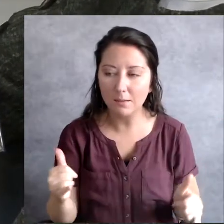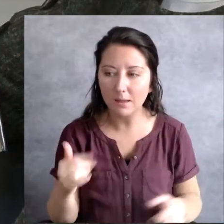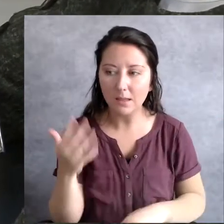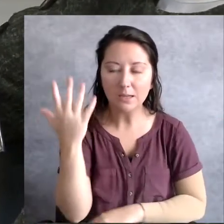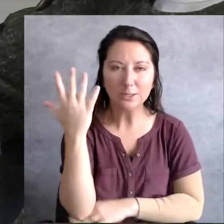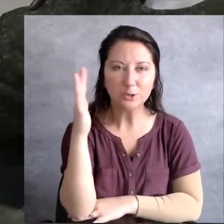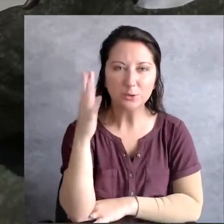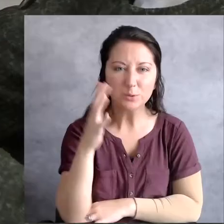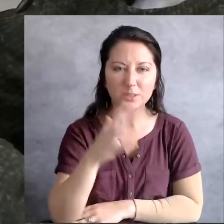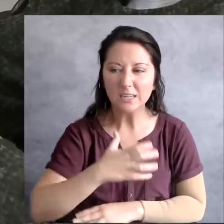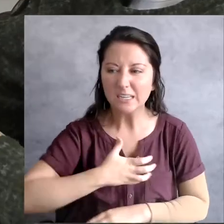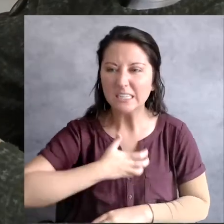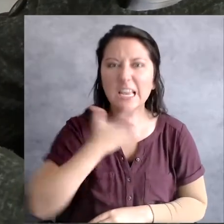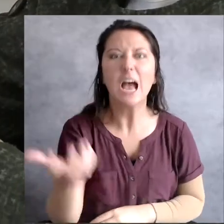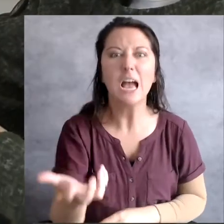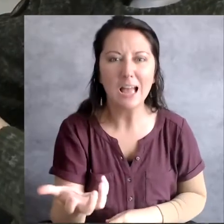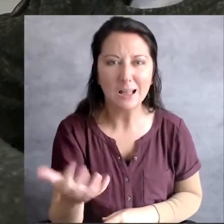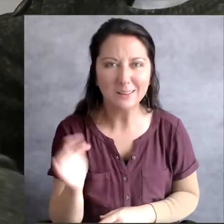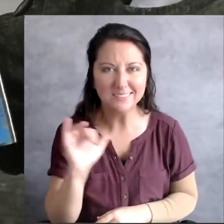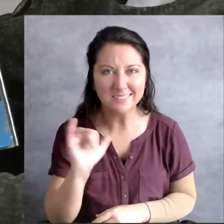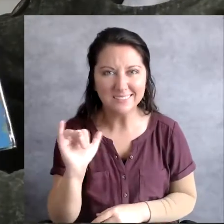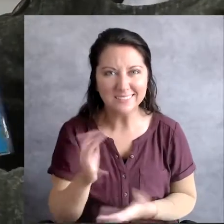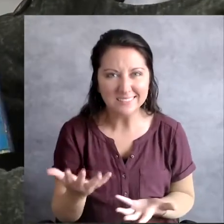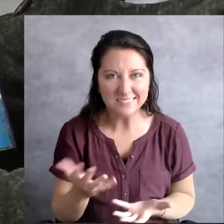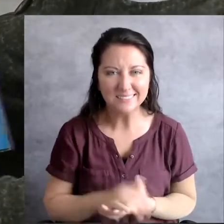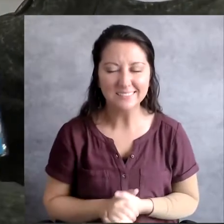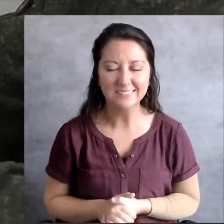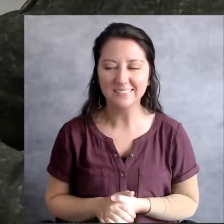The tree yelled,